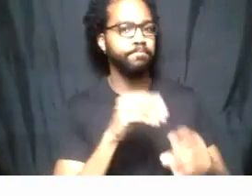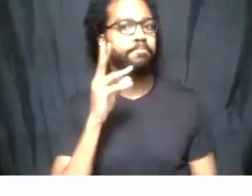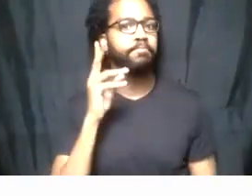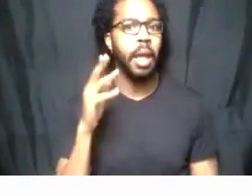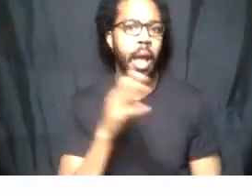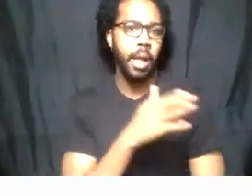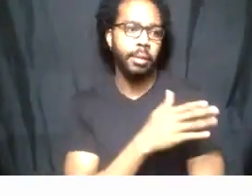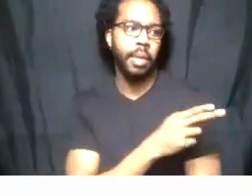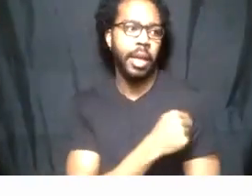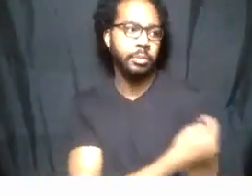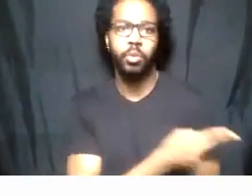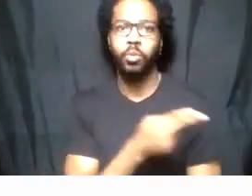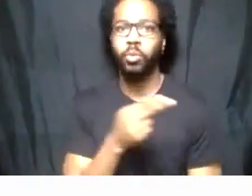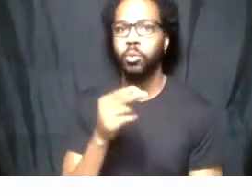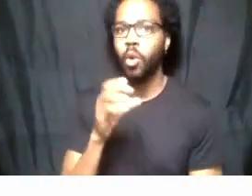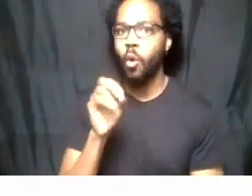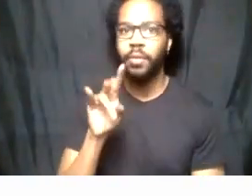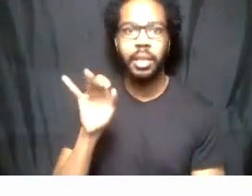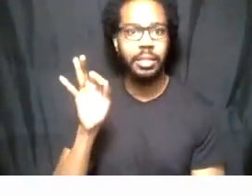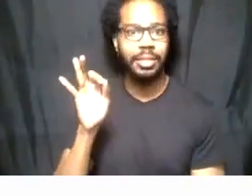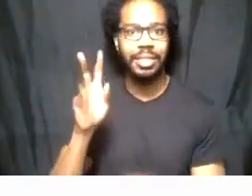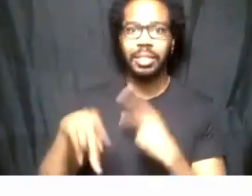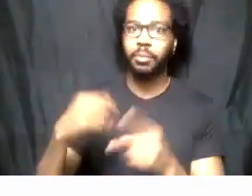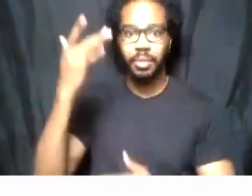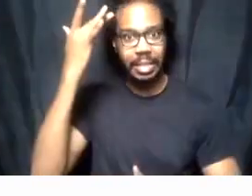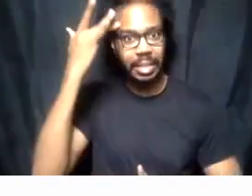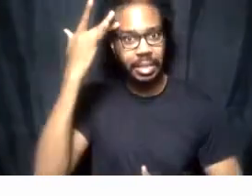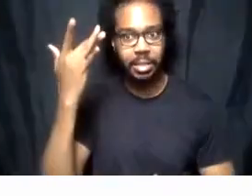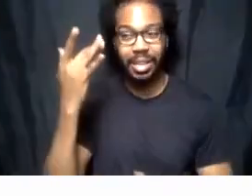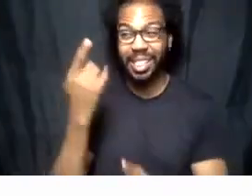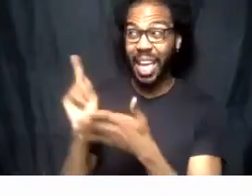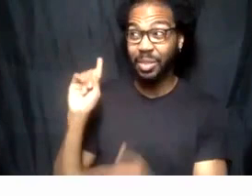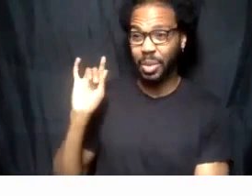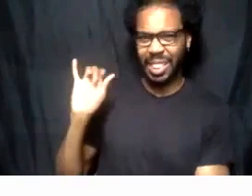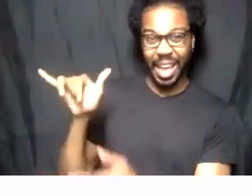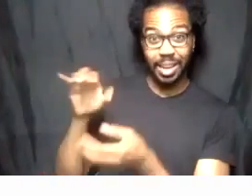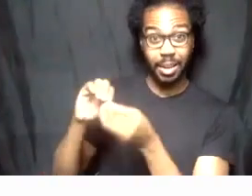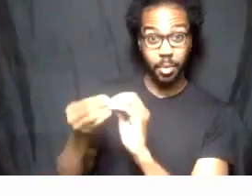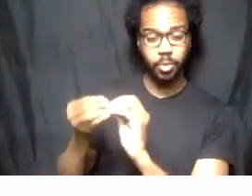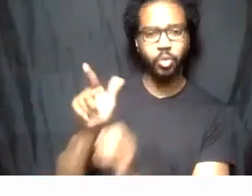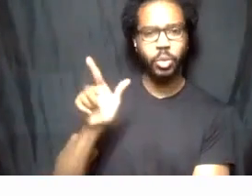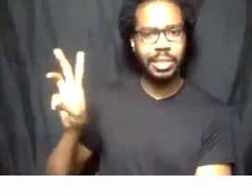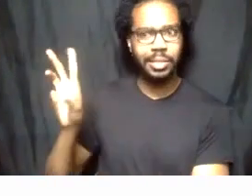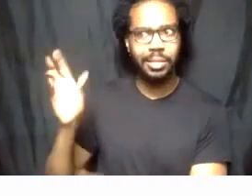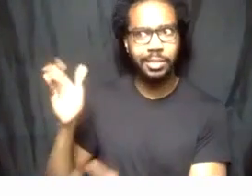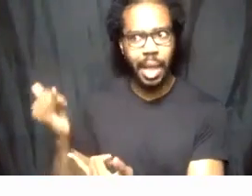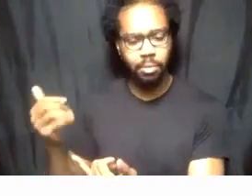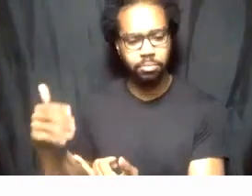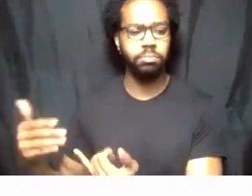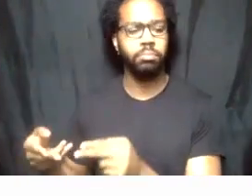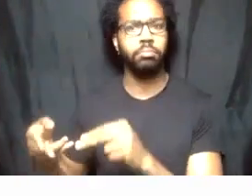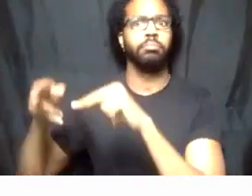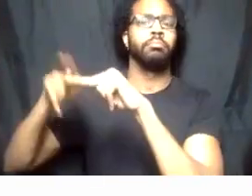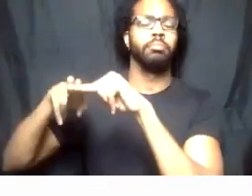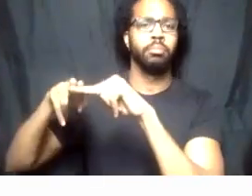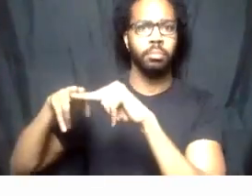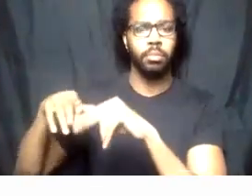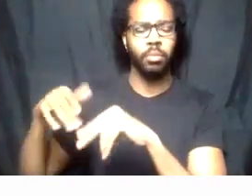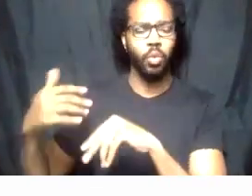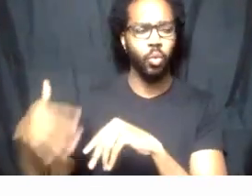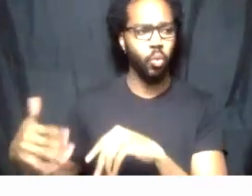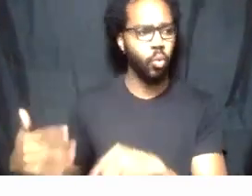COVID-related illness. Last week, that was 26. So, while that is a significant jump from 86